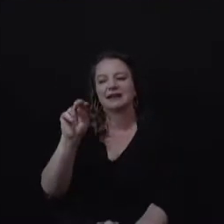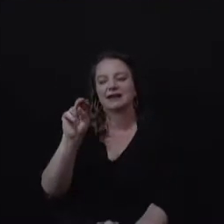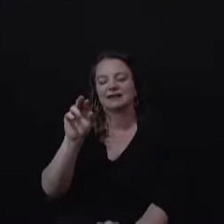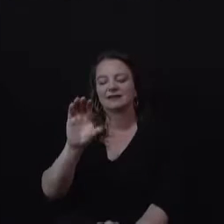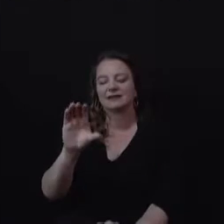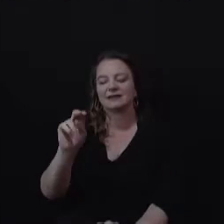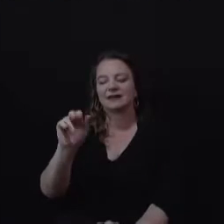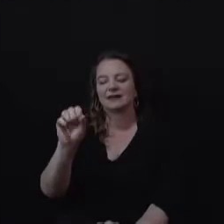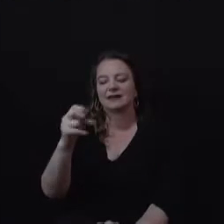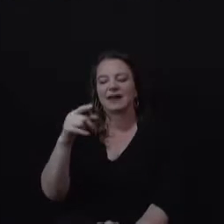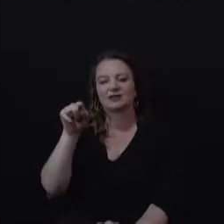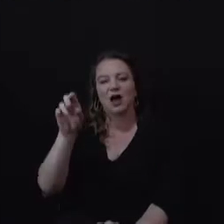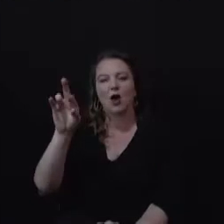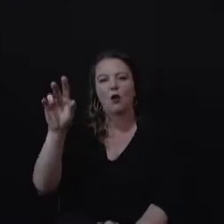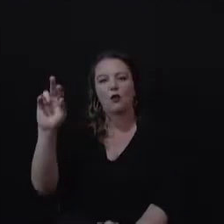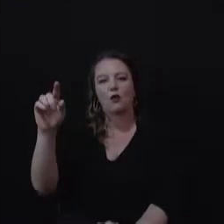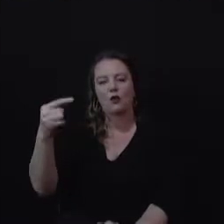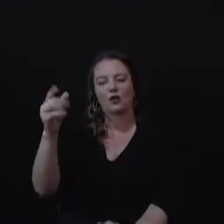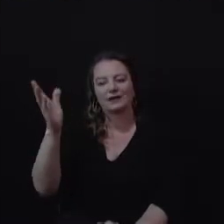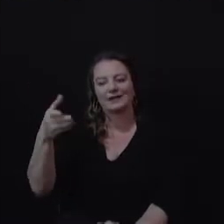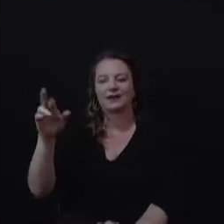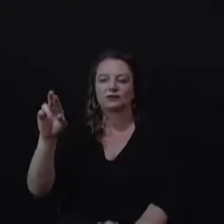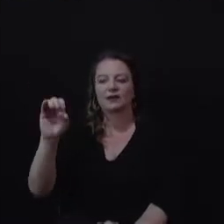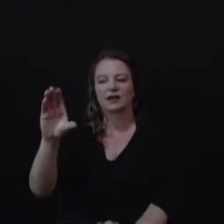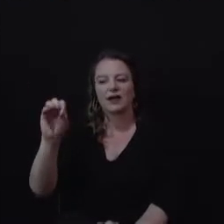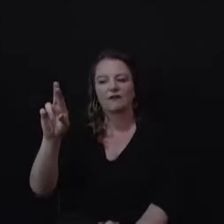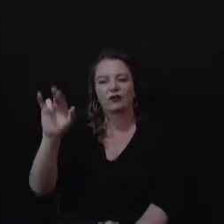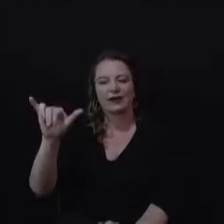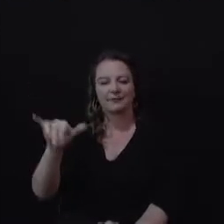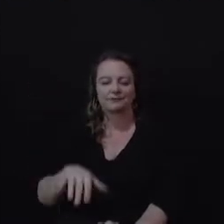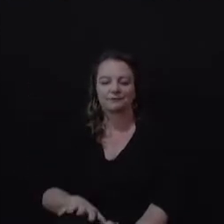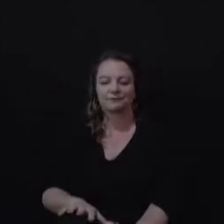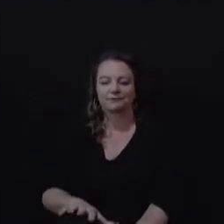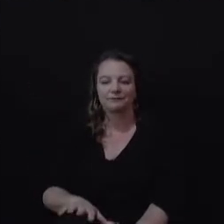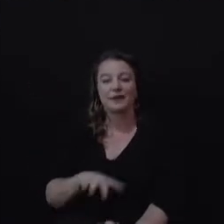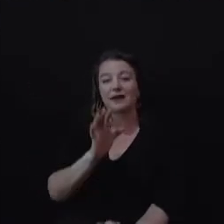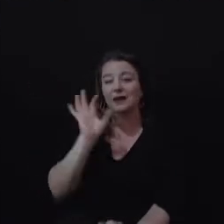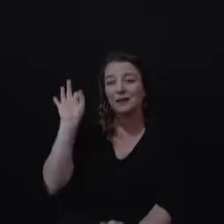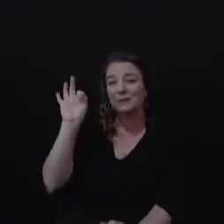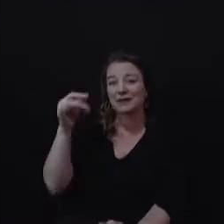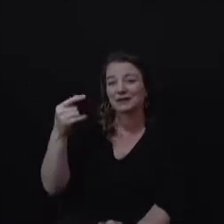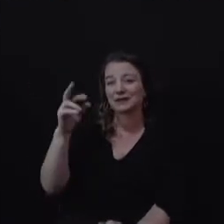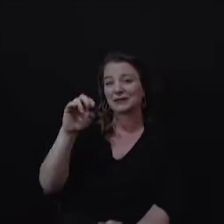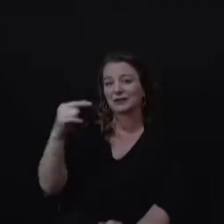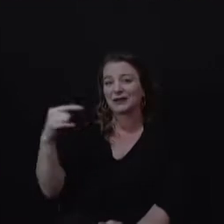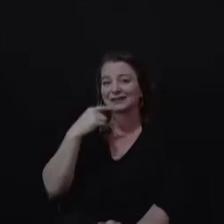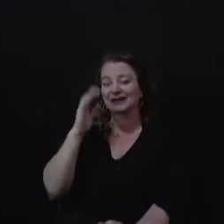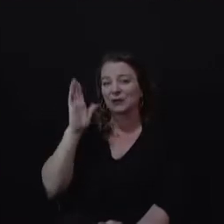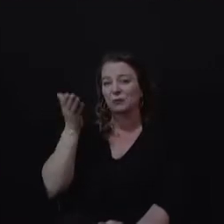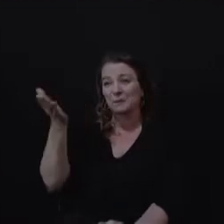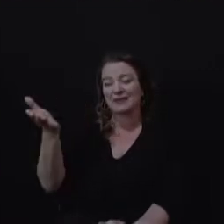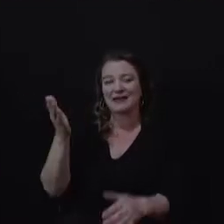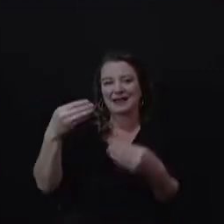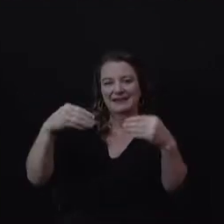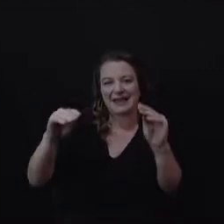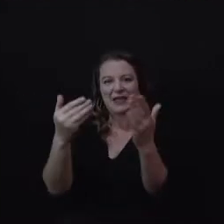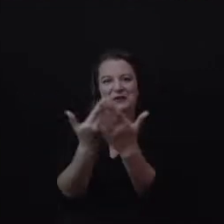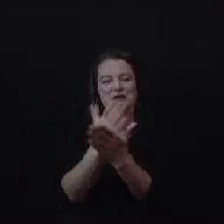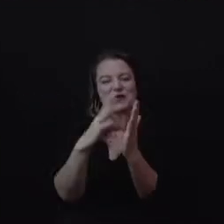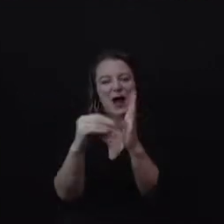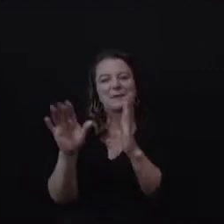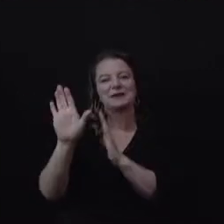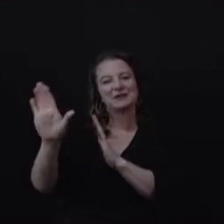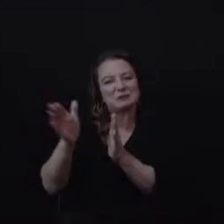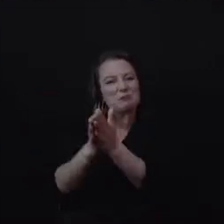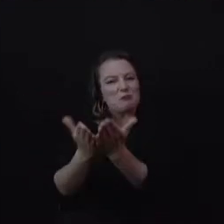ccnash.org/recovery. Speaking of Pastor Greg, a little birdie told me that he's also going to be there selling copies of his new book. So let's